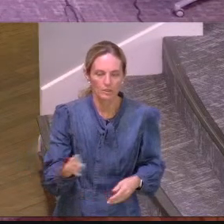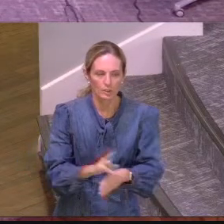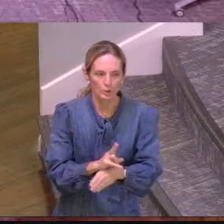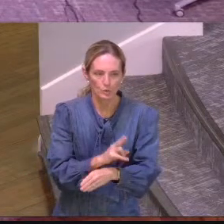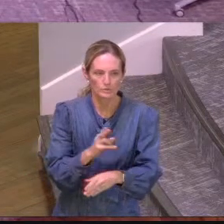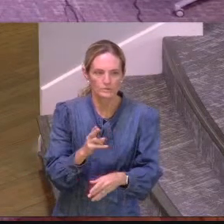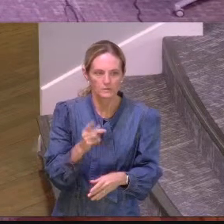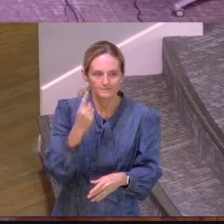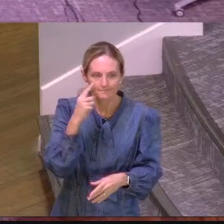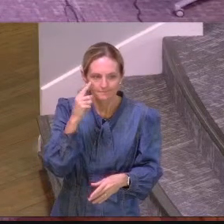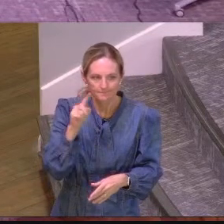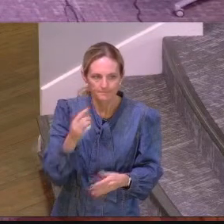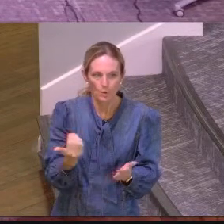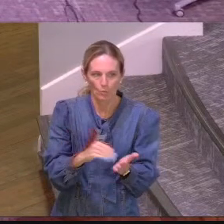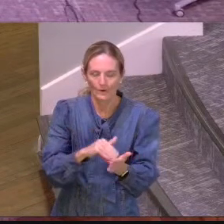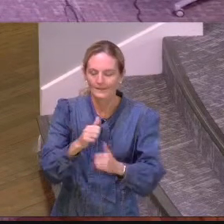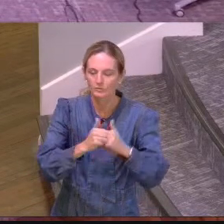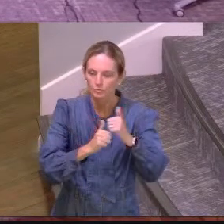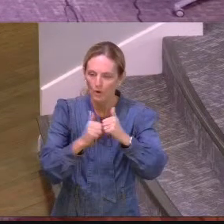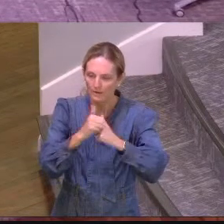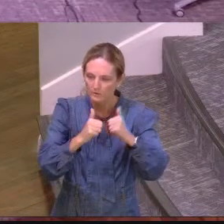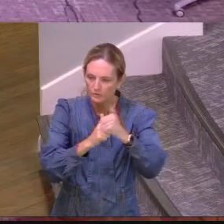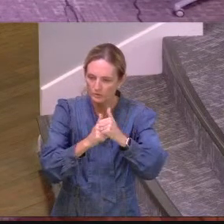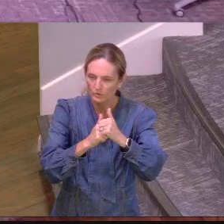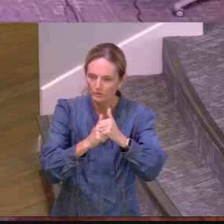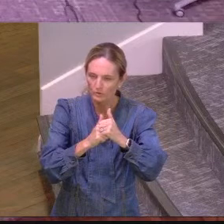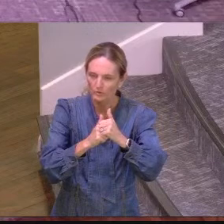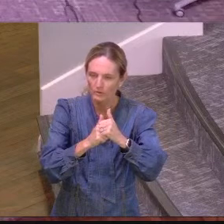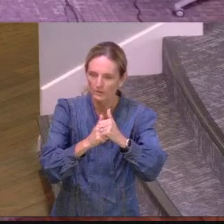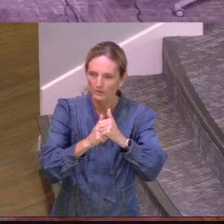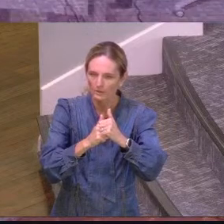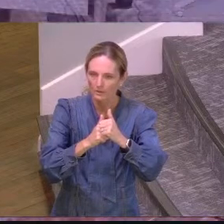to restructure the